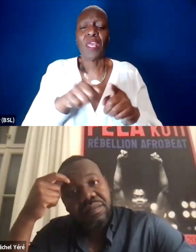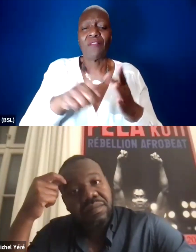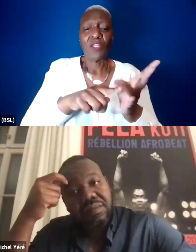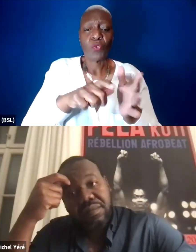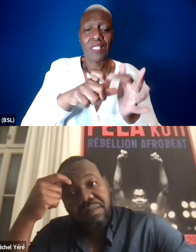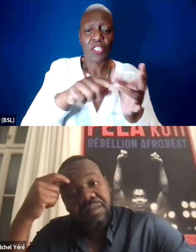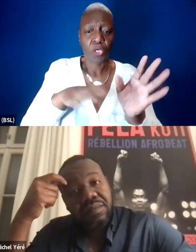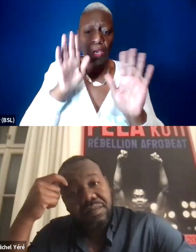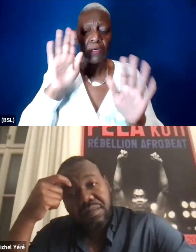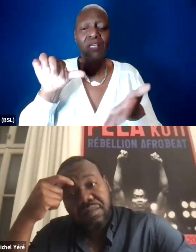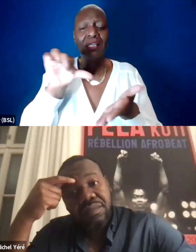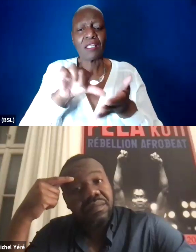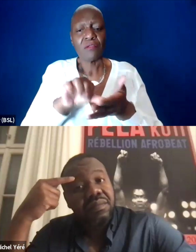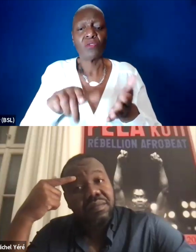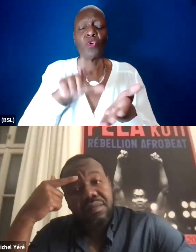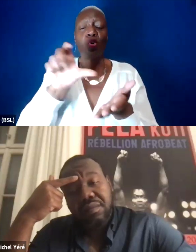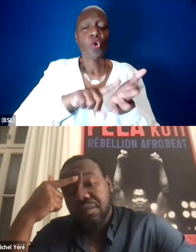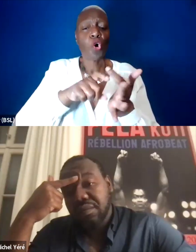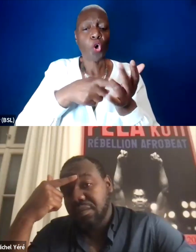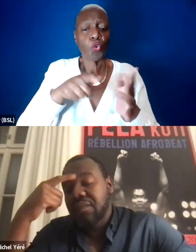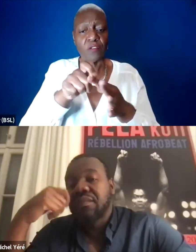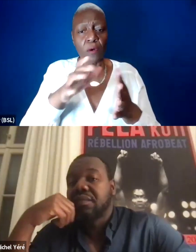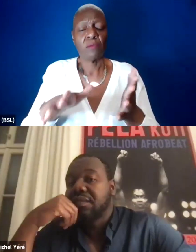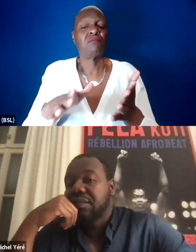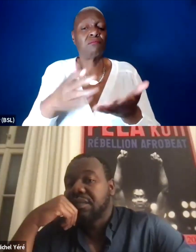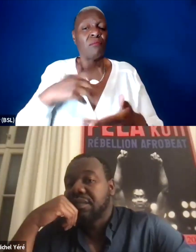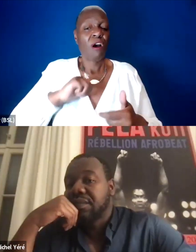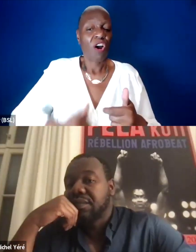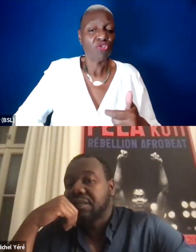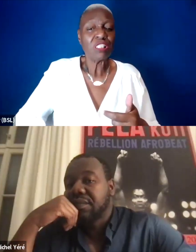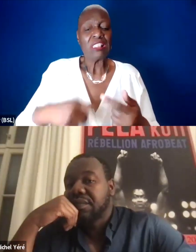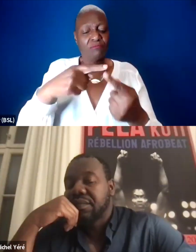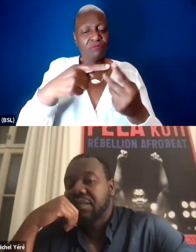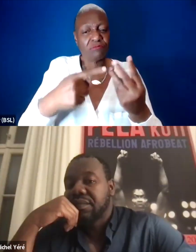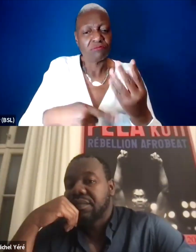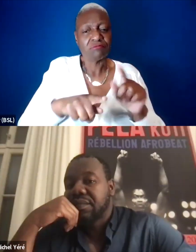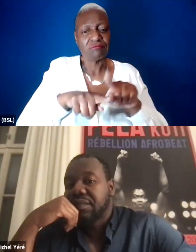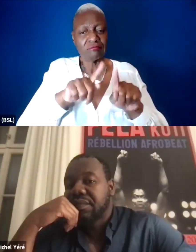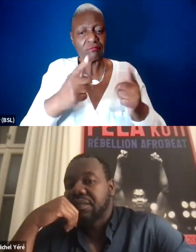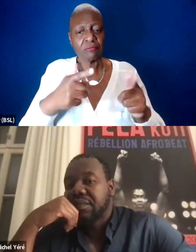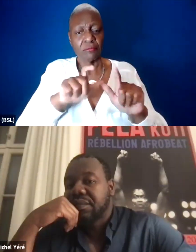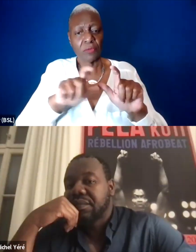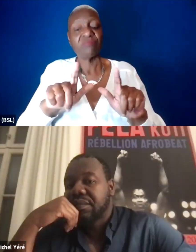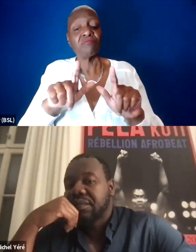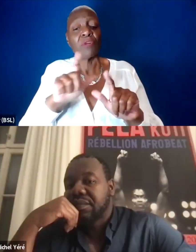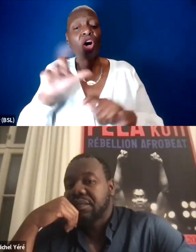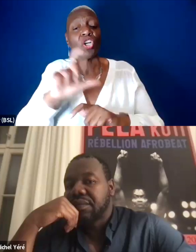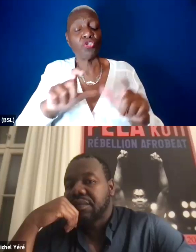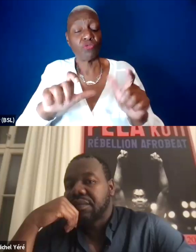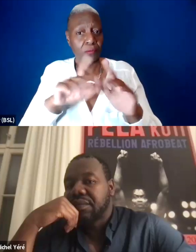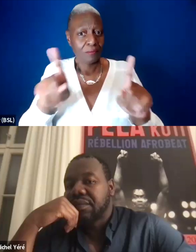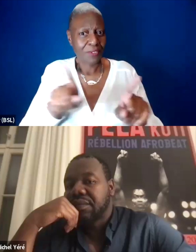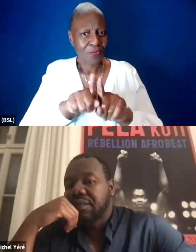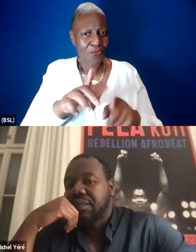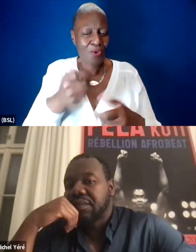Timor-Leste, Iran, Côte d'Ivoire, Korea, Palestine, Hungary, and several other places and languages. And we are, of course, extremely lucky to have